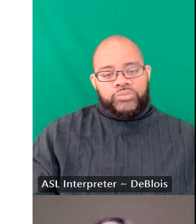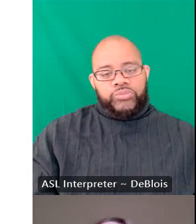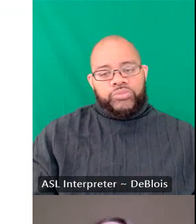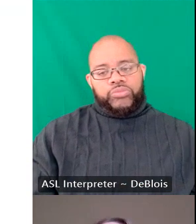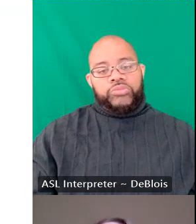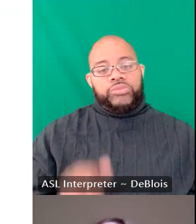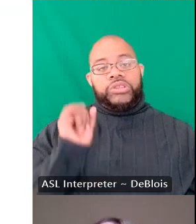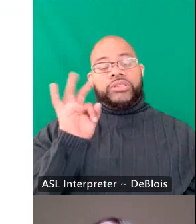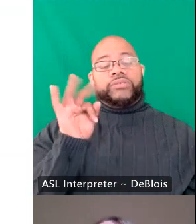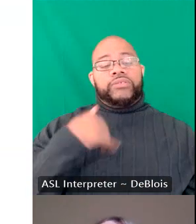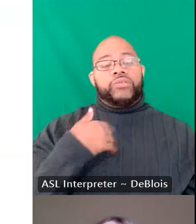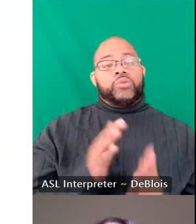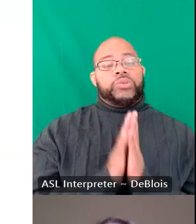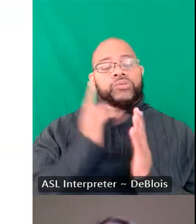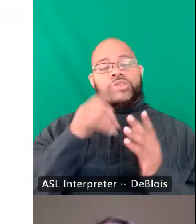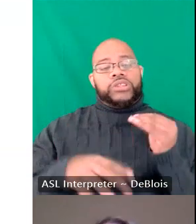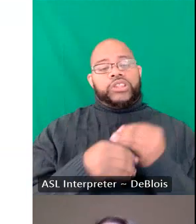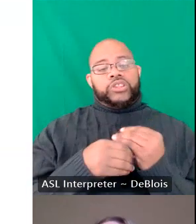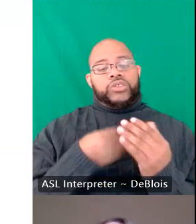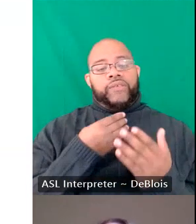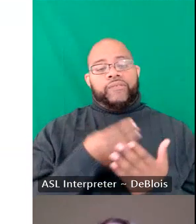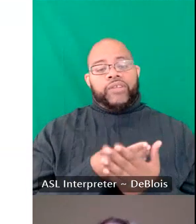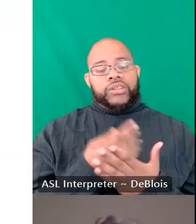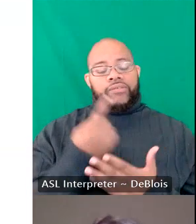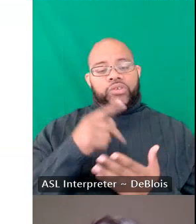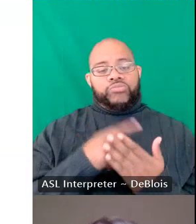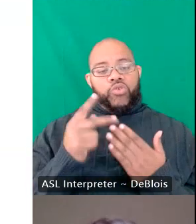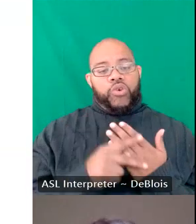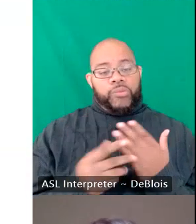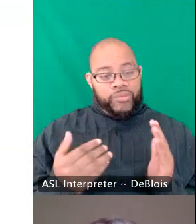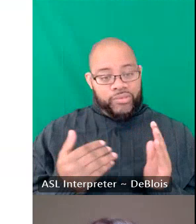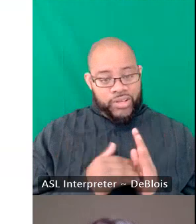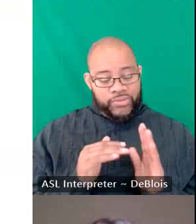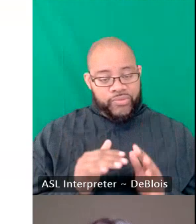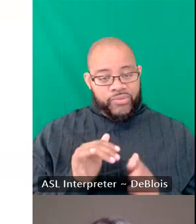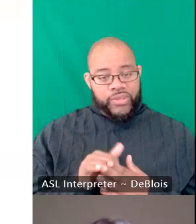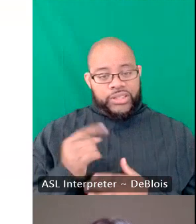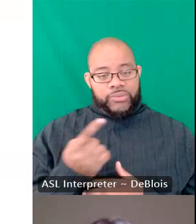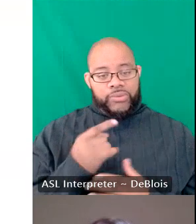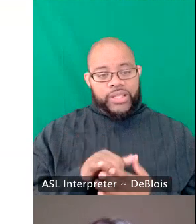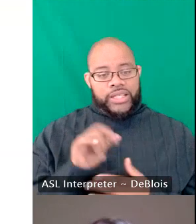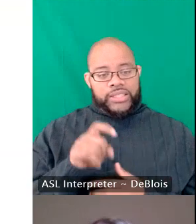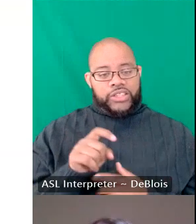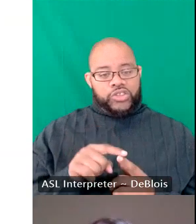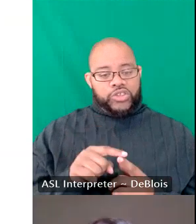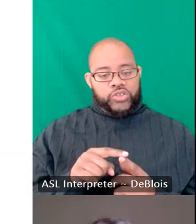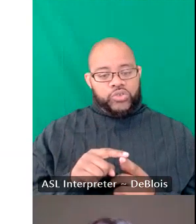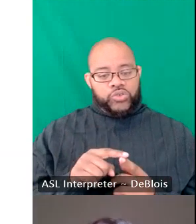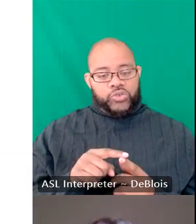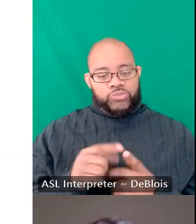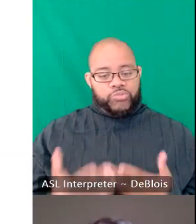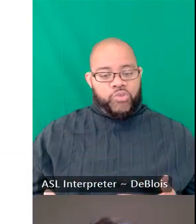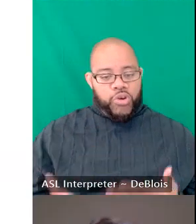If there's a request for additional funding for a program, again, that is something that needs to be raised